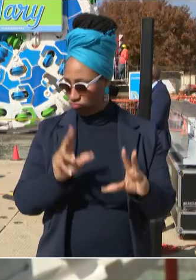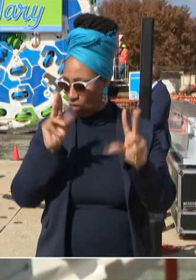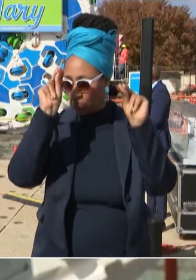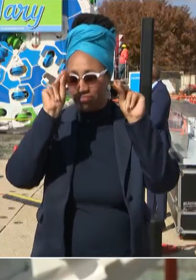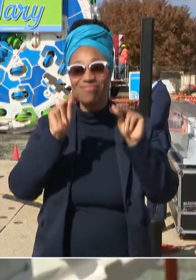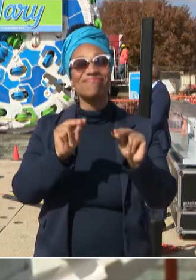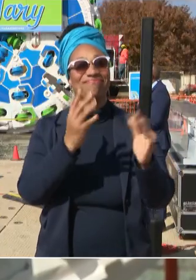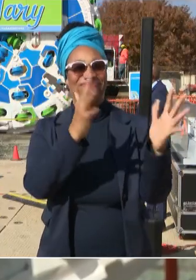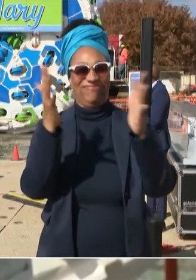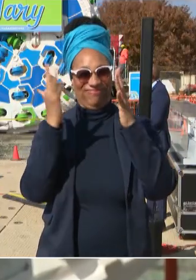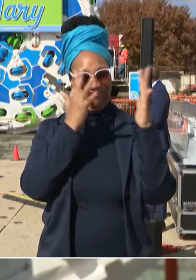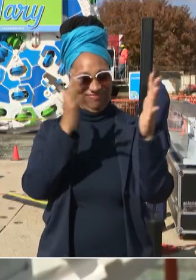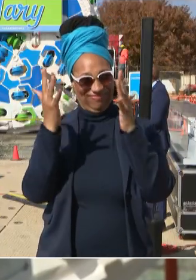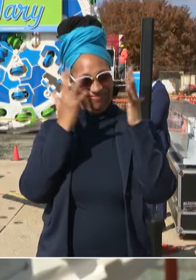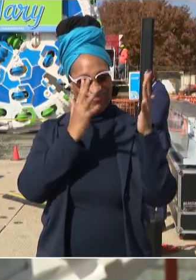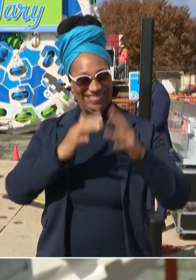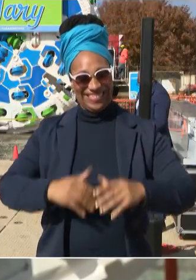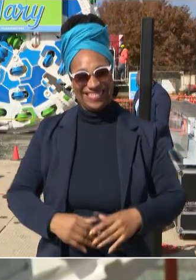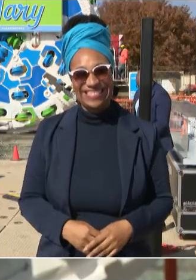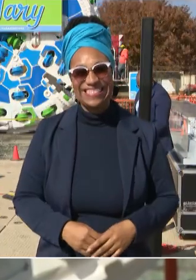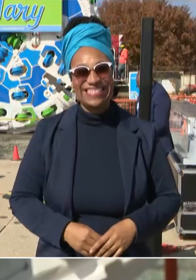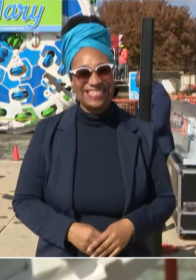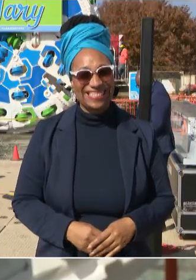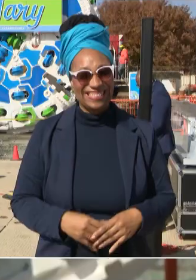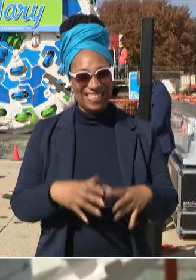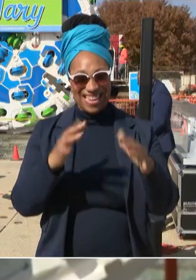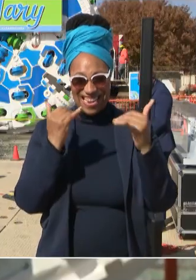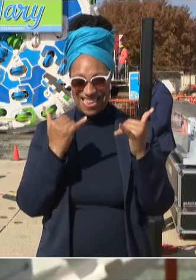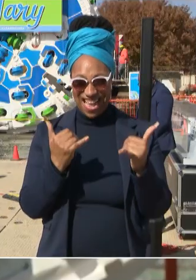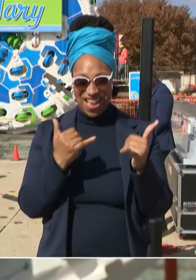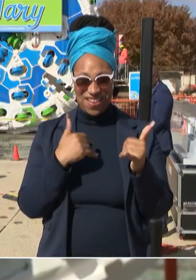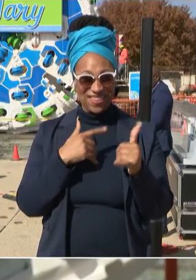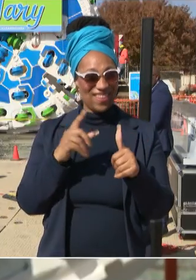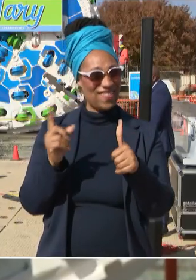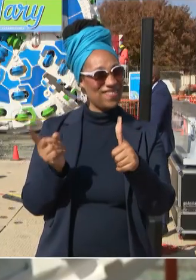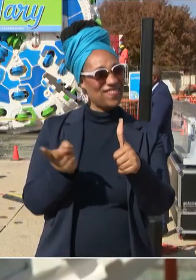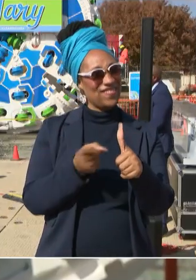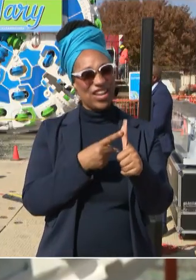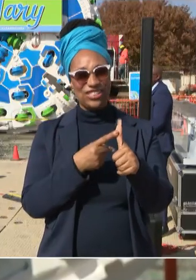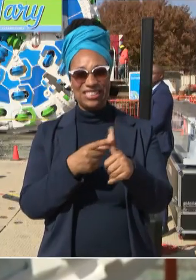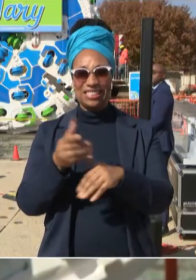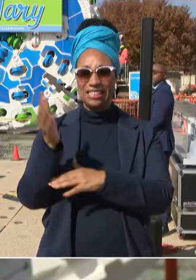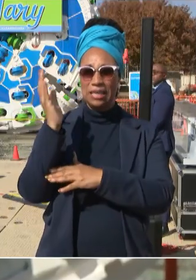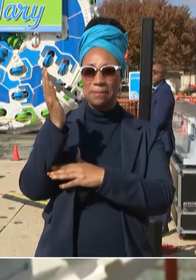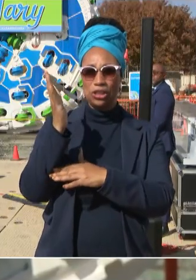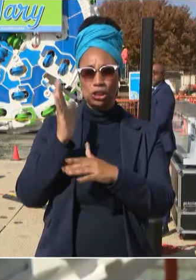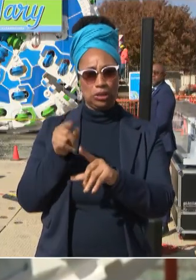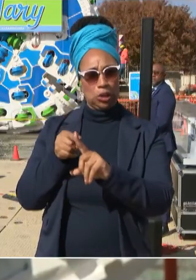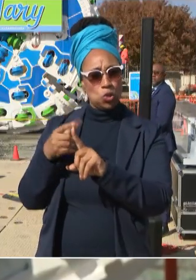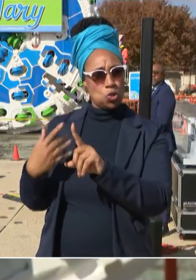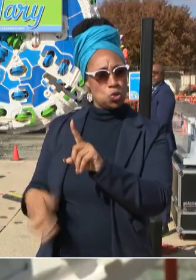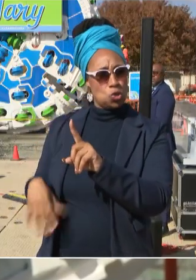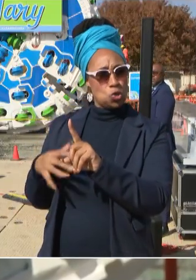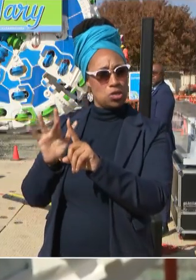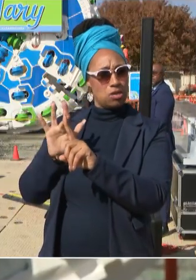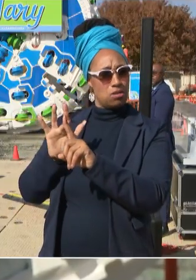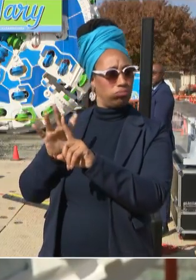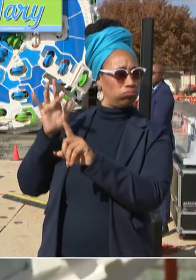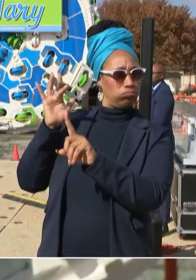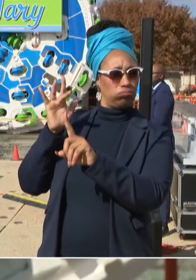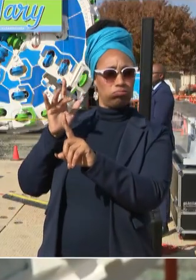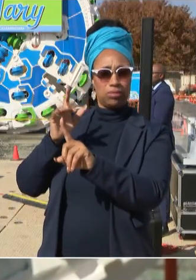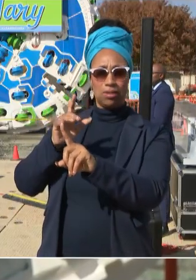So let's turn to our program. Our first speaker is a transformative figure at DC Water, and that's not just because he's my